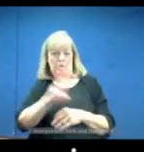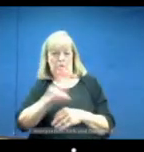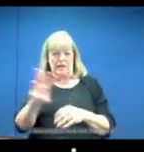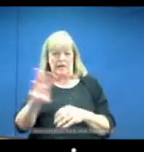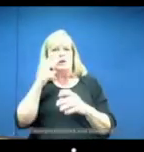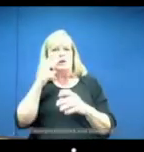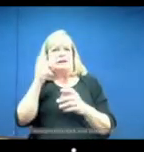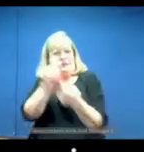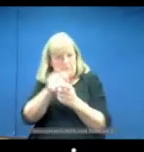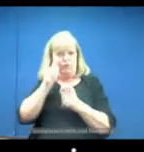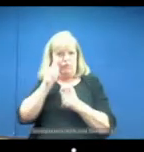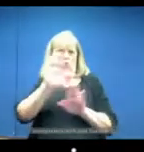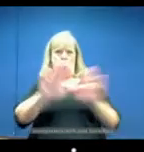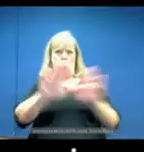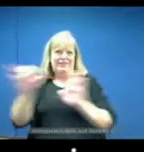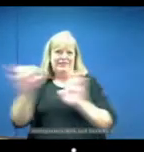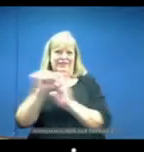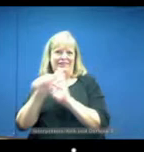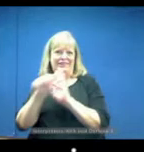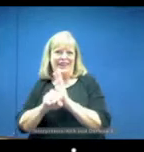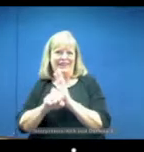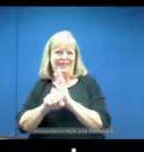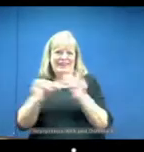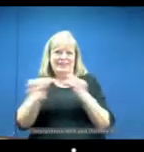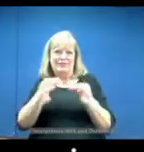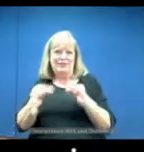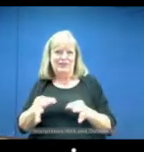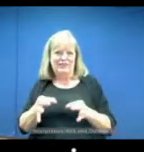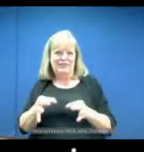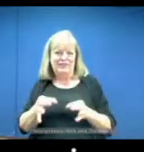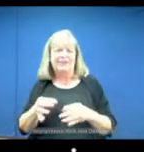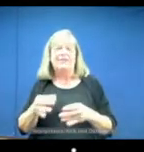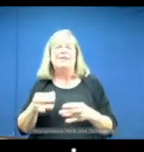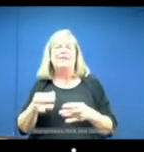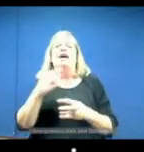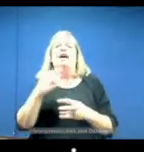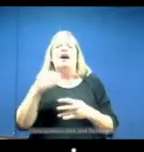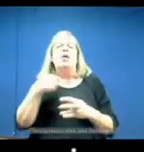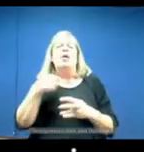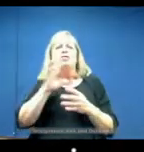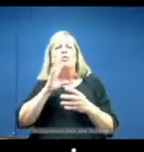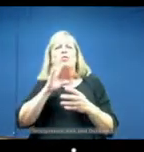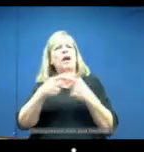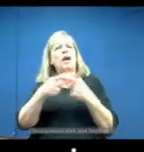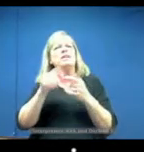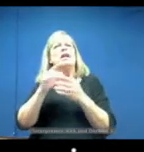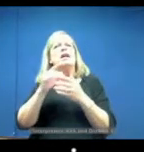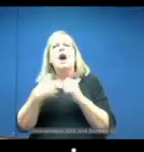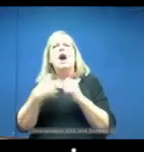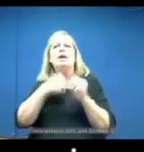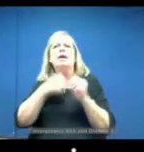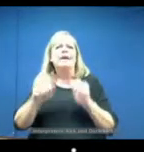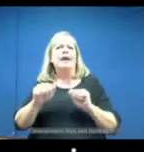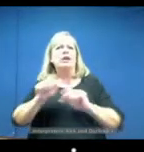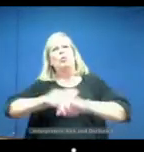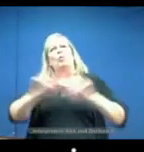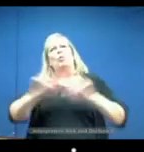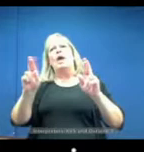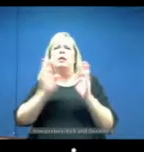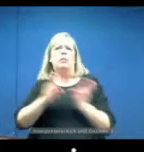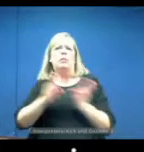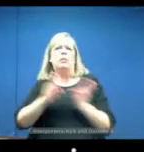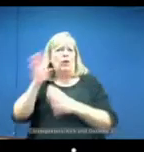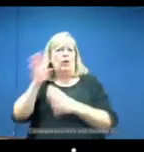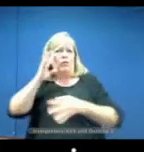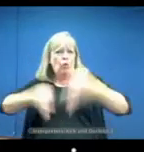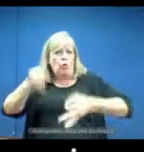your definitions. And we're going to talk about preparing as an interpreter, but one of the things that you can make much use